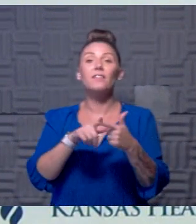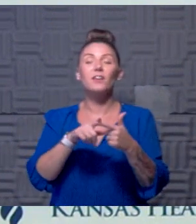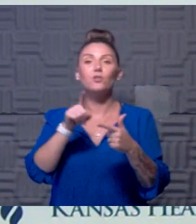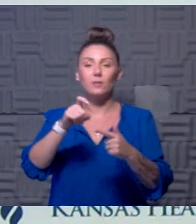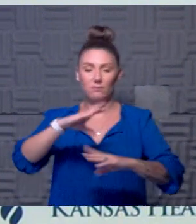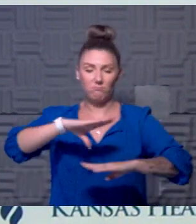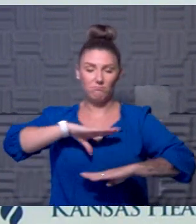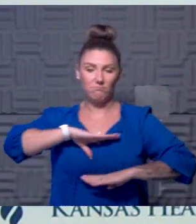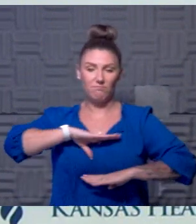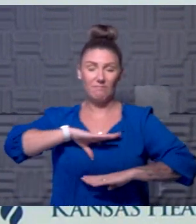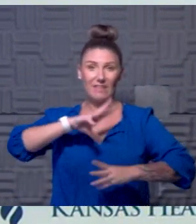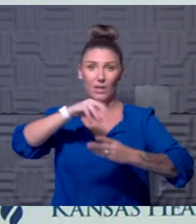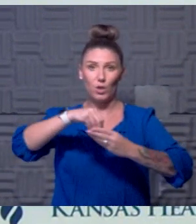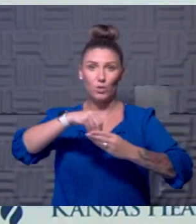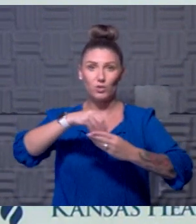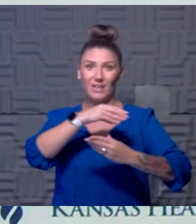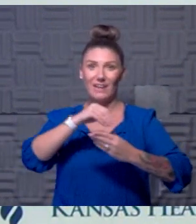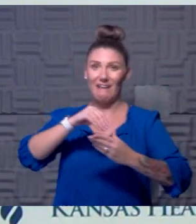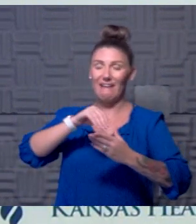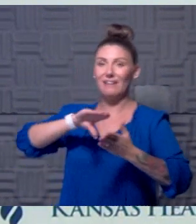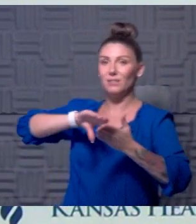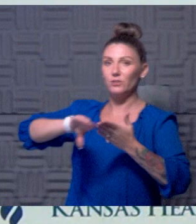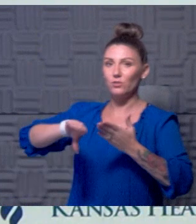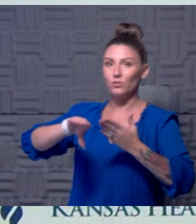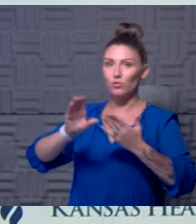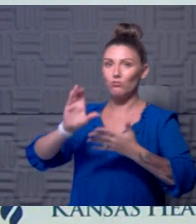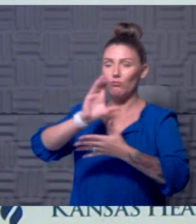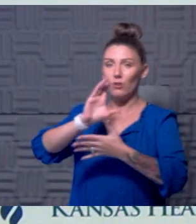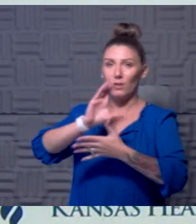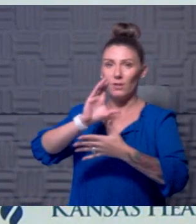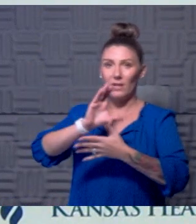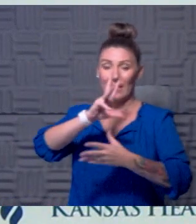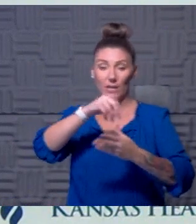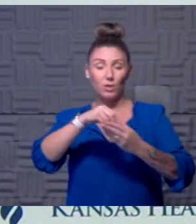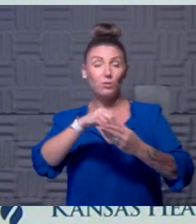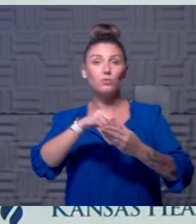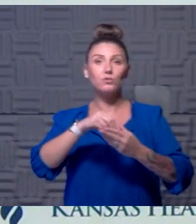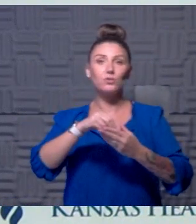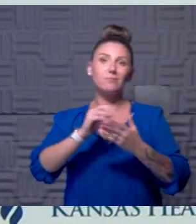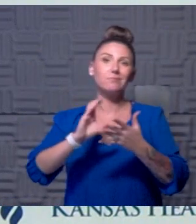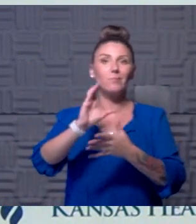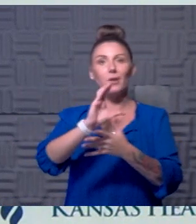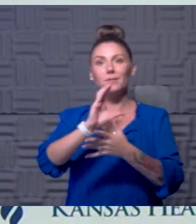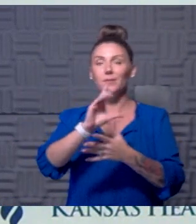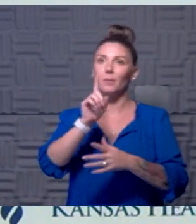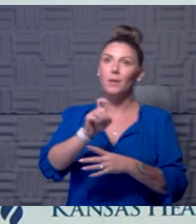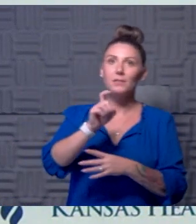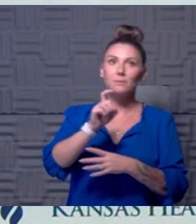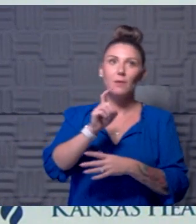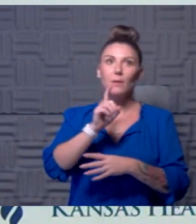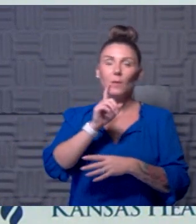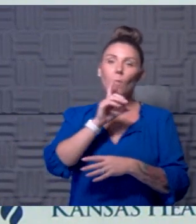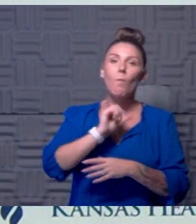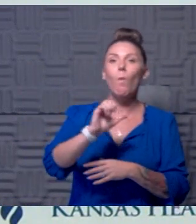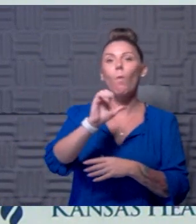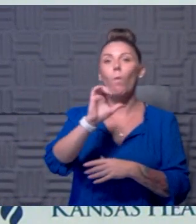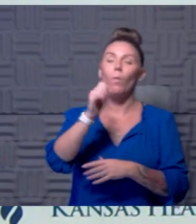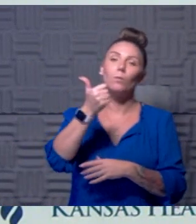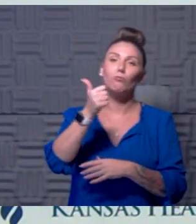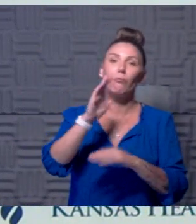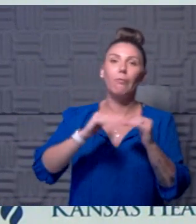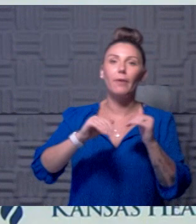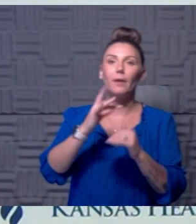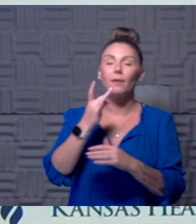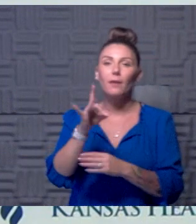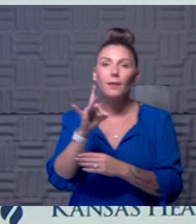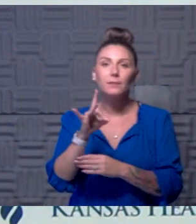call inclusion and exclusion criteria. An inclusion criteria might be you must be over the age of 18. An exclusion